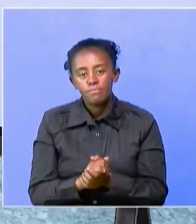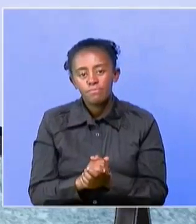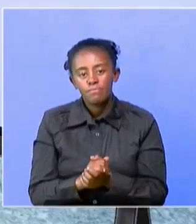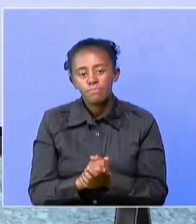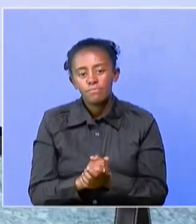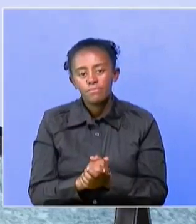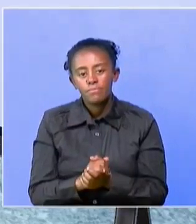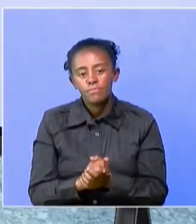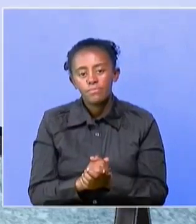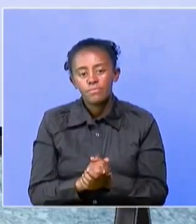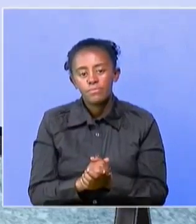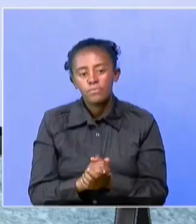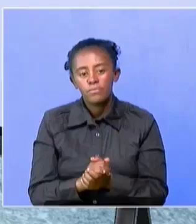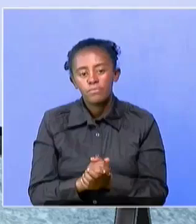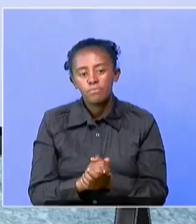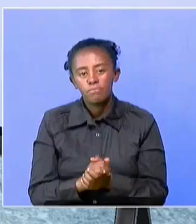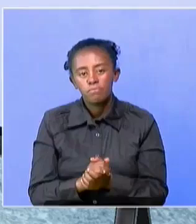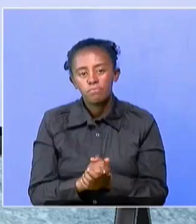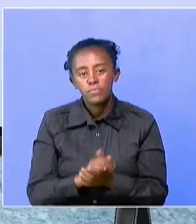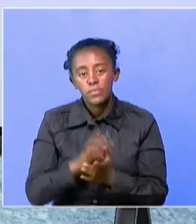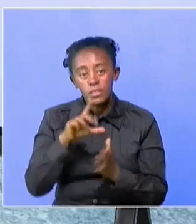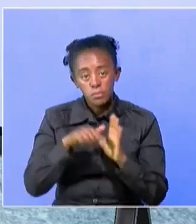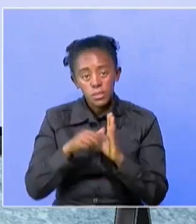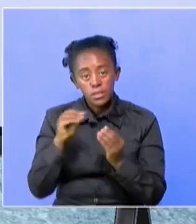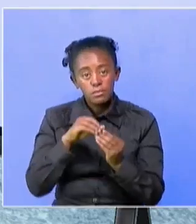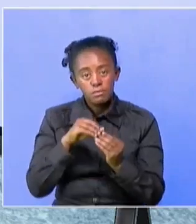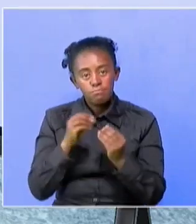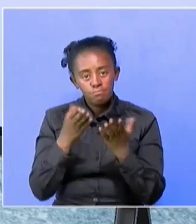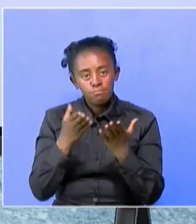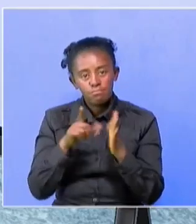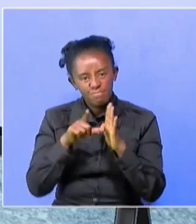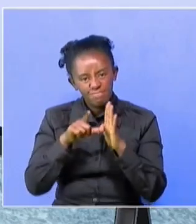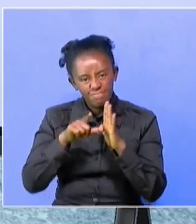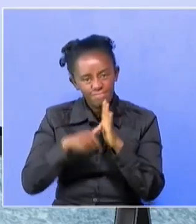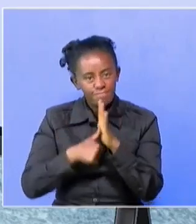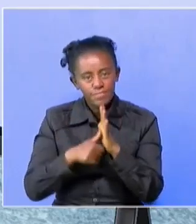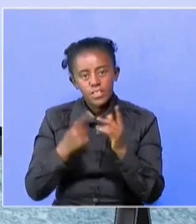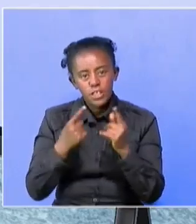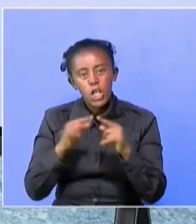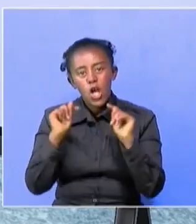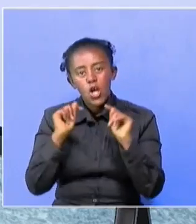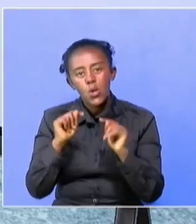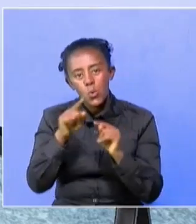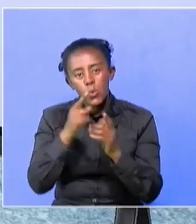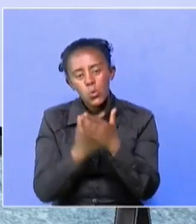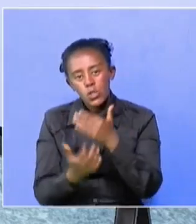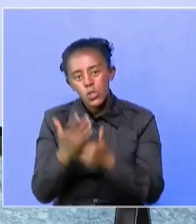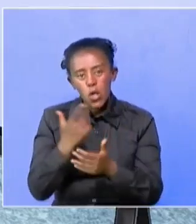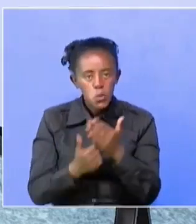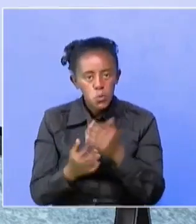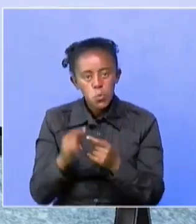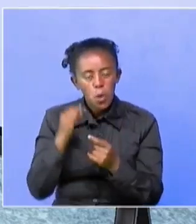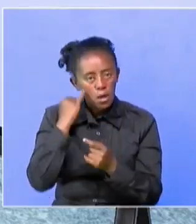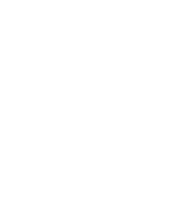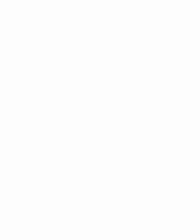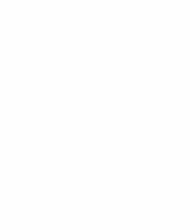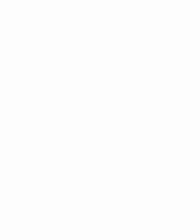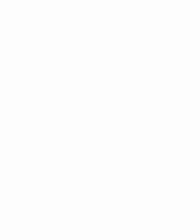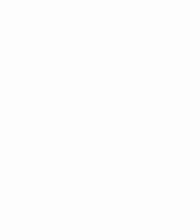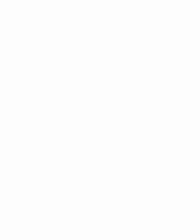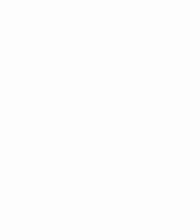Now I would like to give you 3 minutes again. Try to discuss your ideas with your friends.